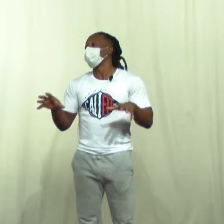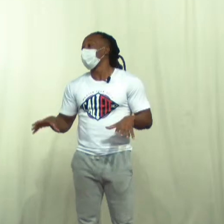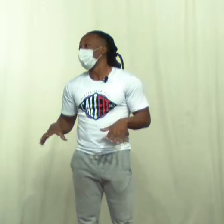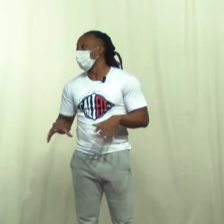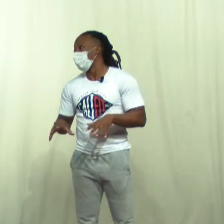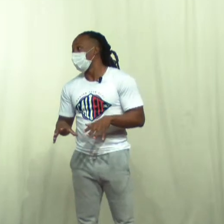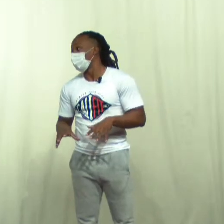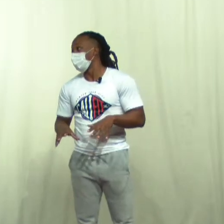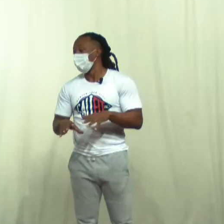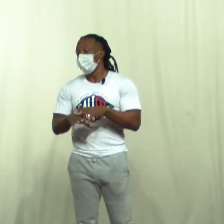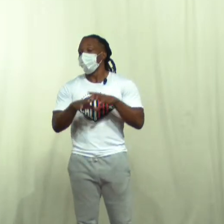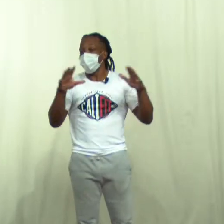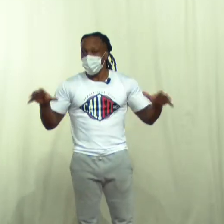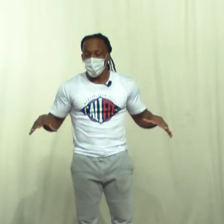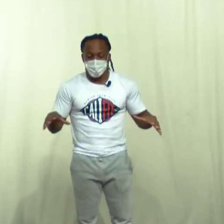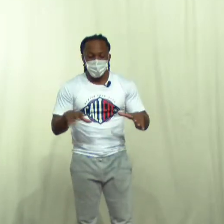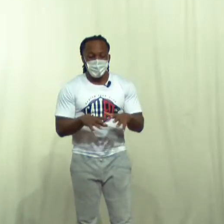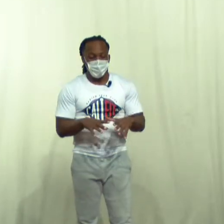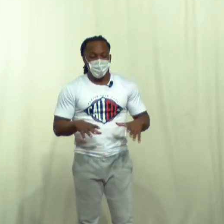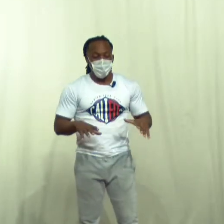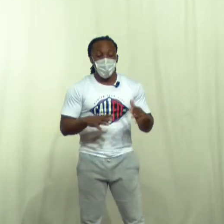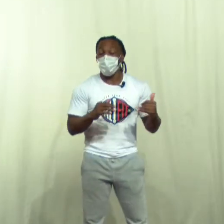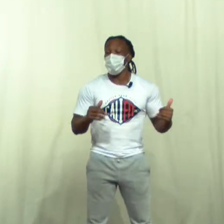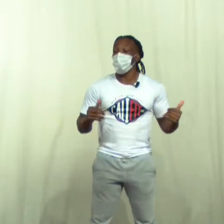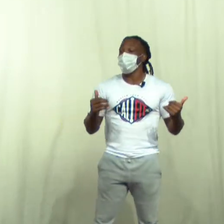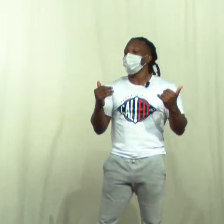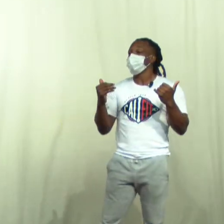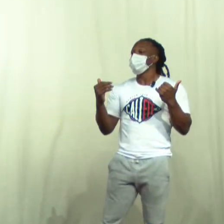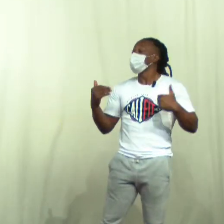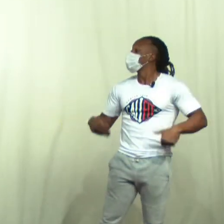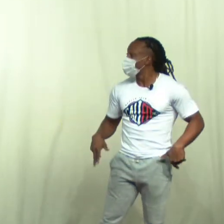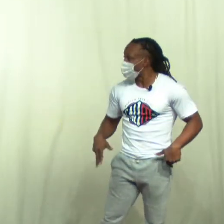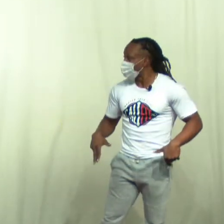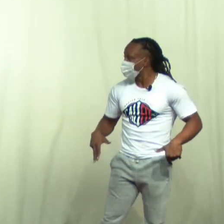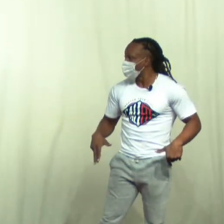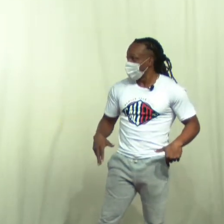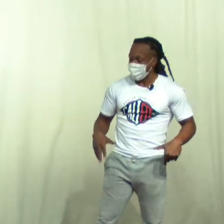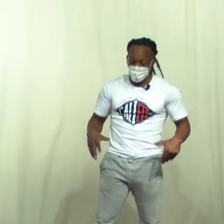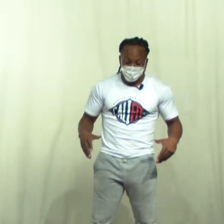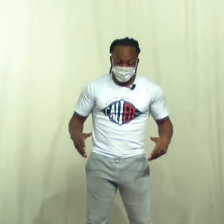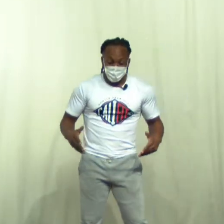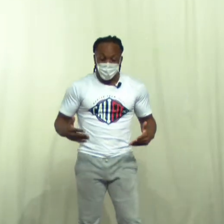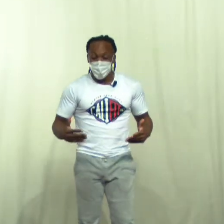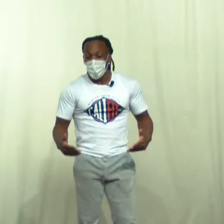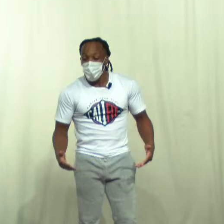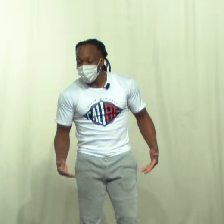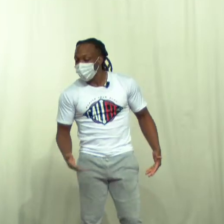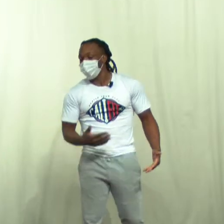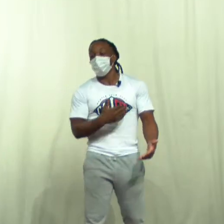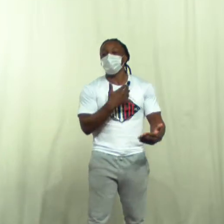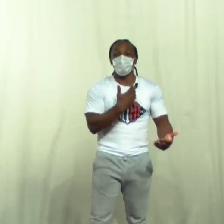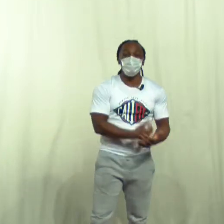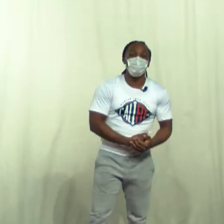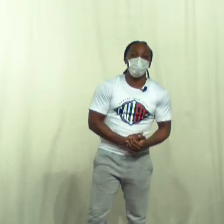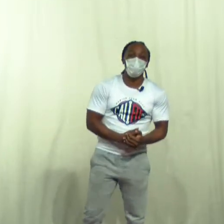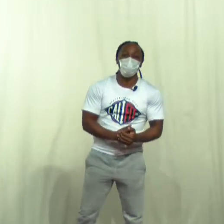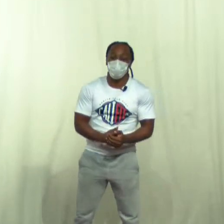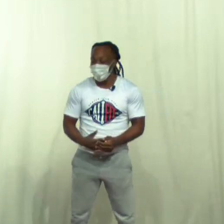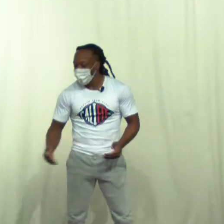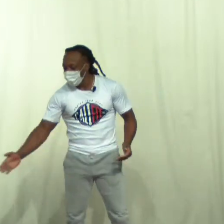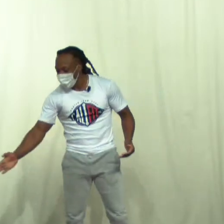and your overall awareness with your body. So all you need is your body. Right. So what Pearson is going to